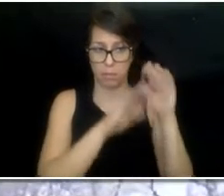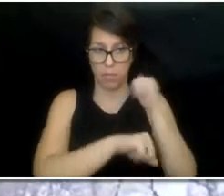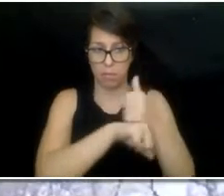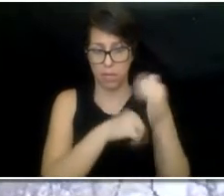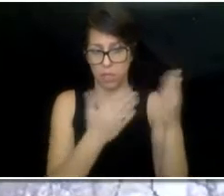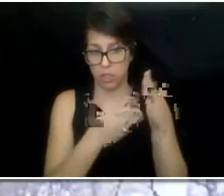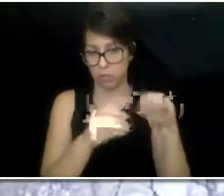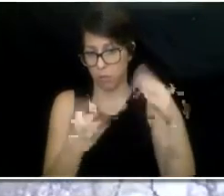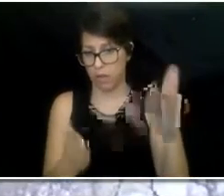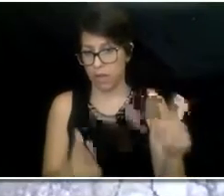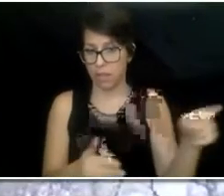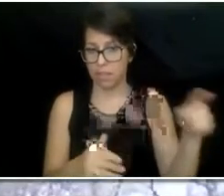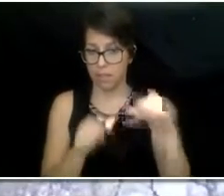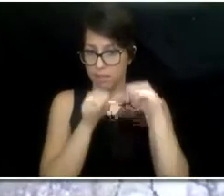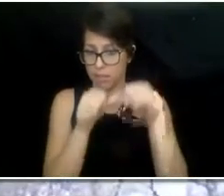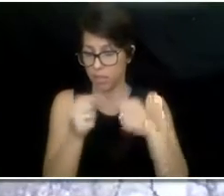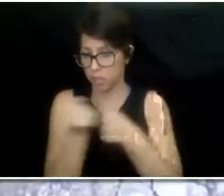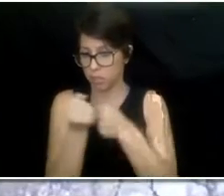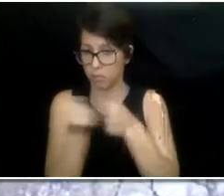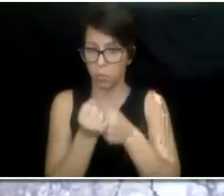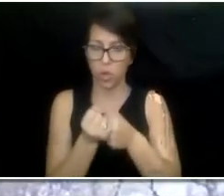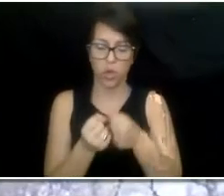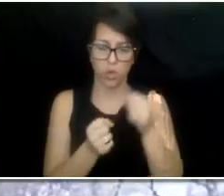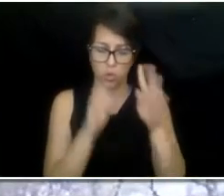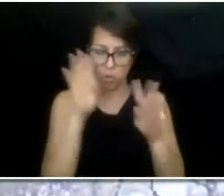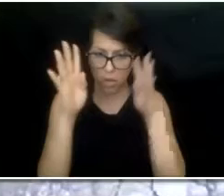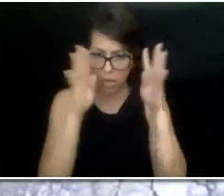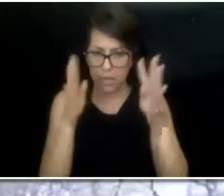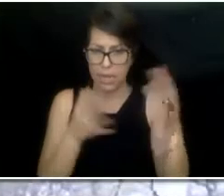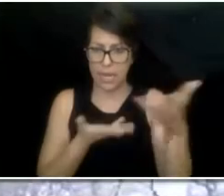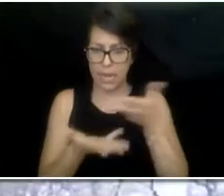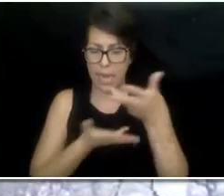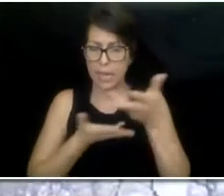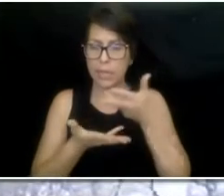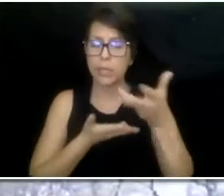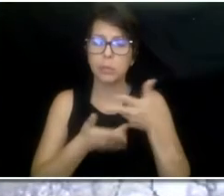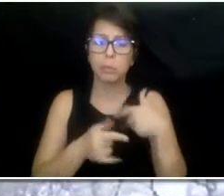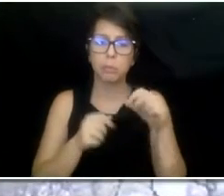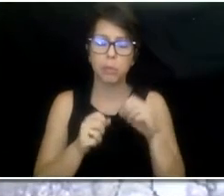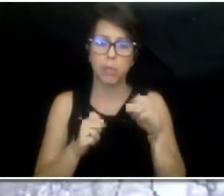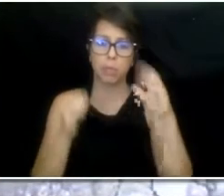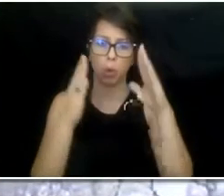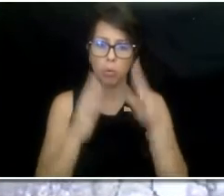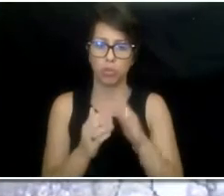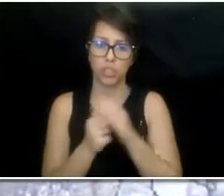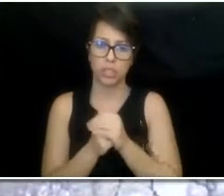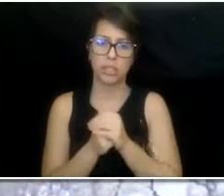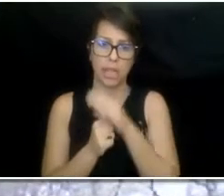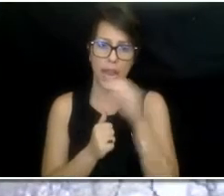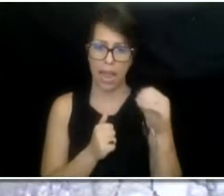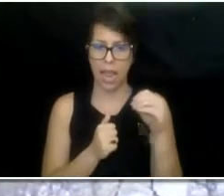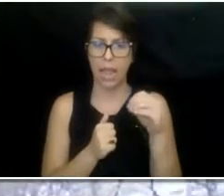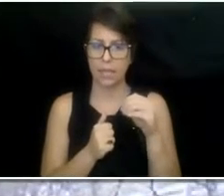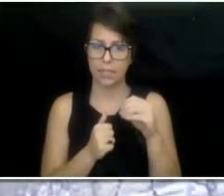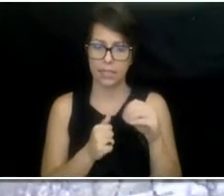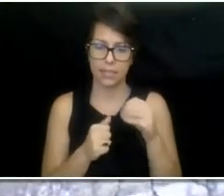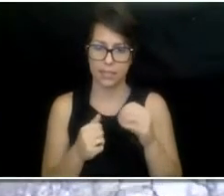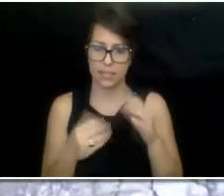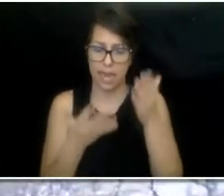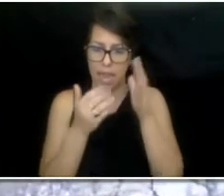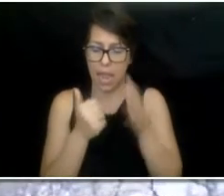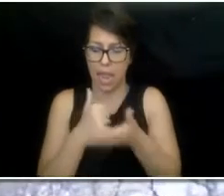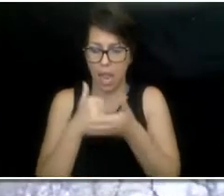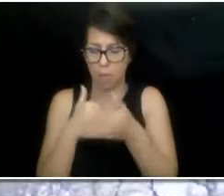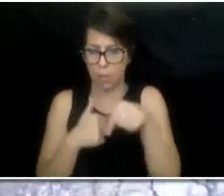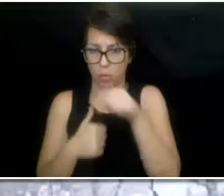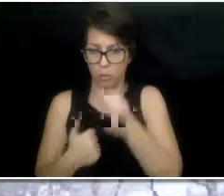fjcs and providers First assess their ability to have safe conversation at that time and suggest ways to make